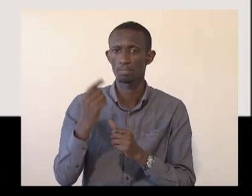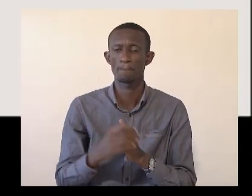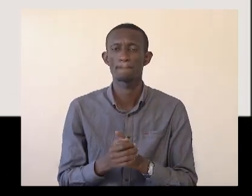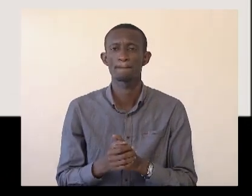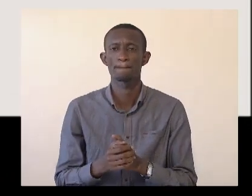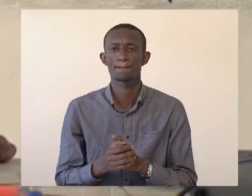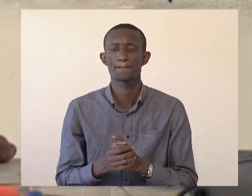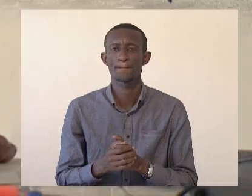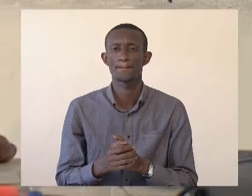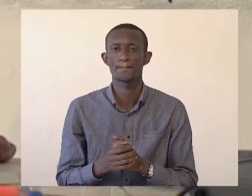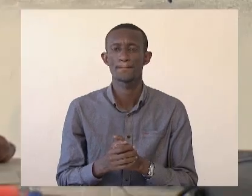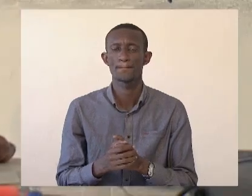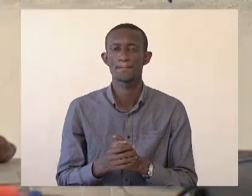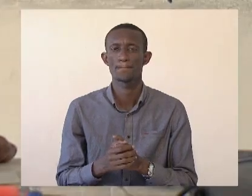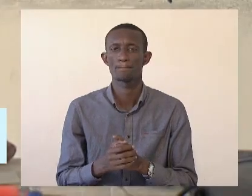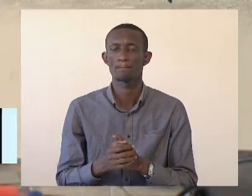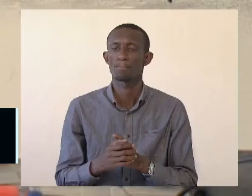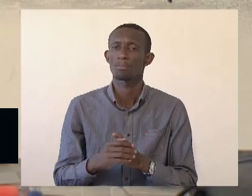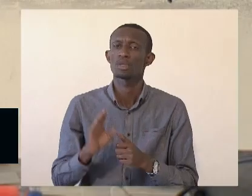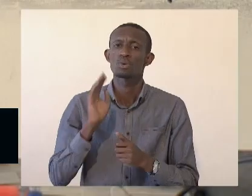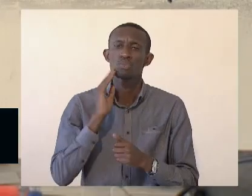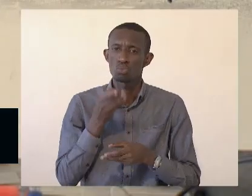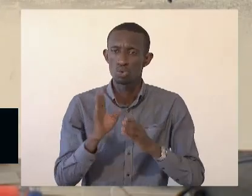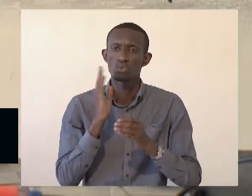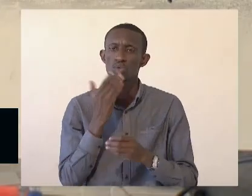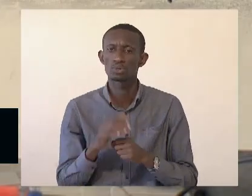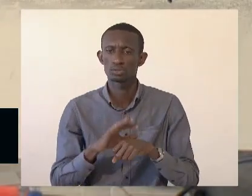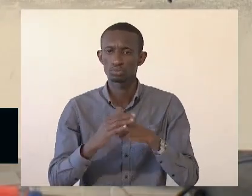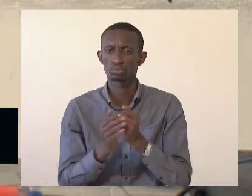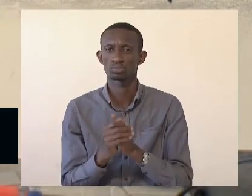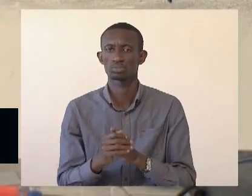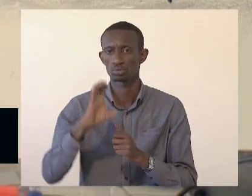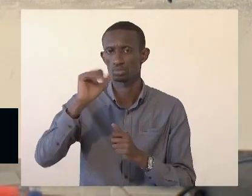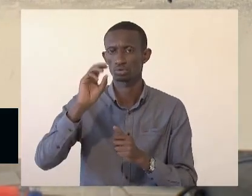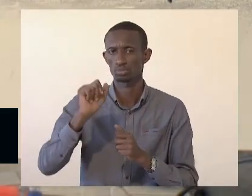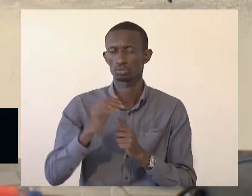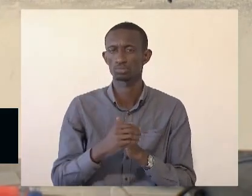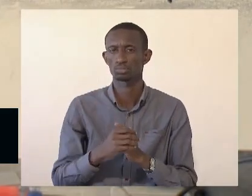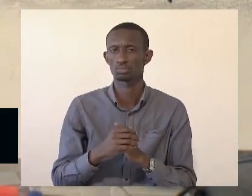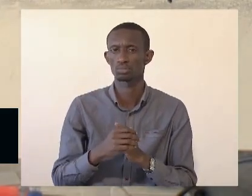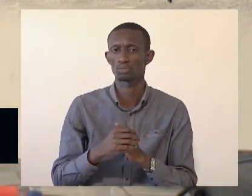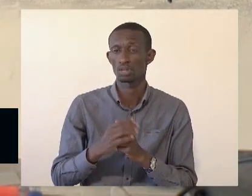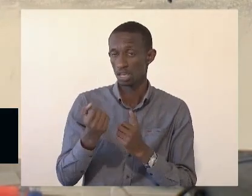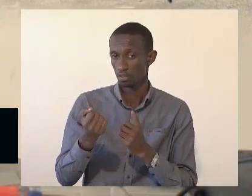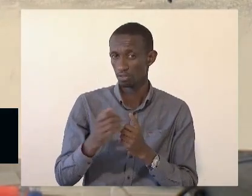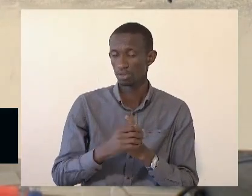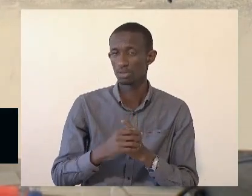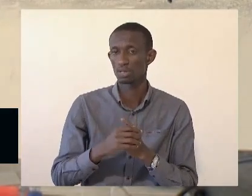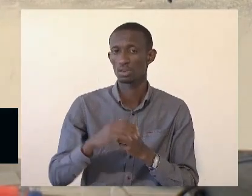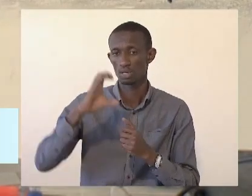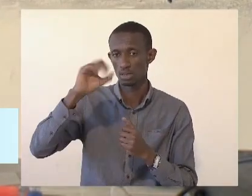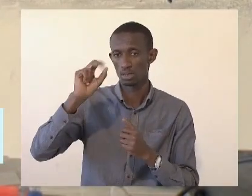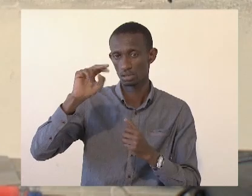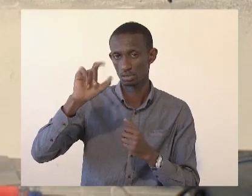water reacting with sulfur dioxide. What do we produce? Lime water contains calcium hydroxide.